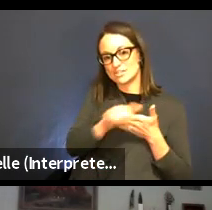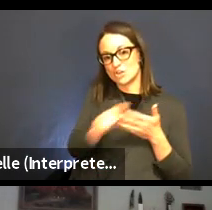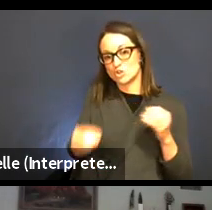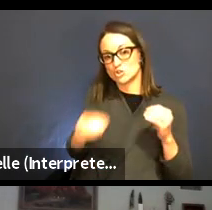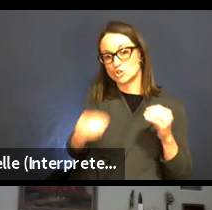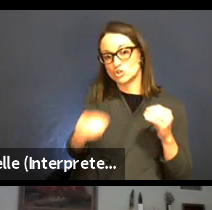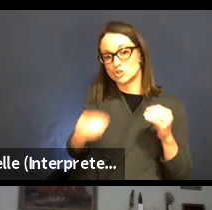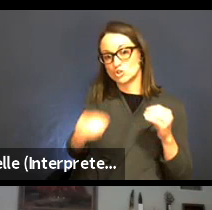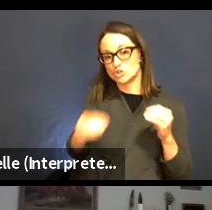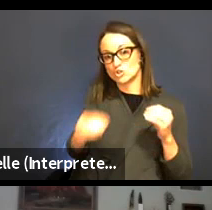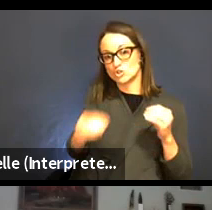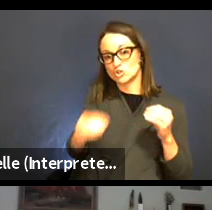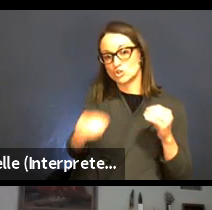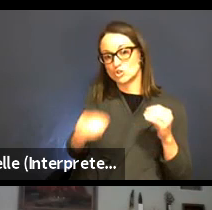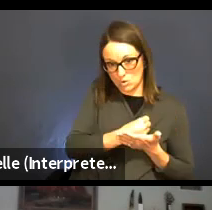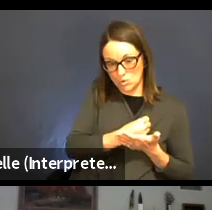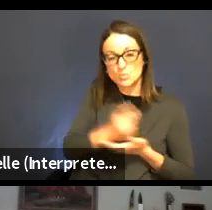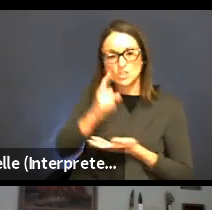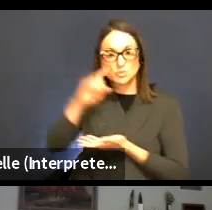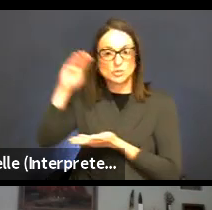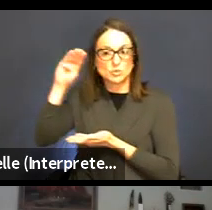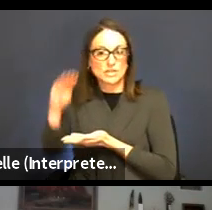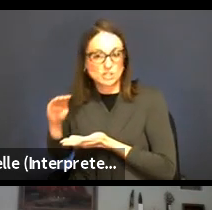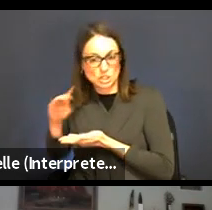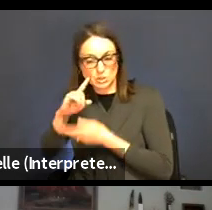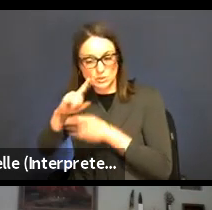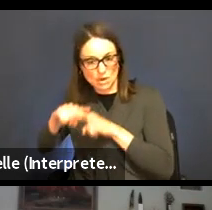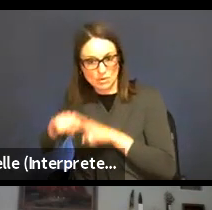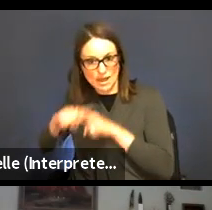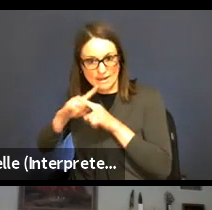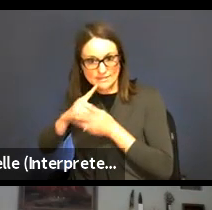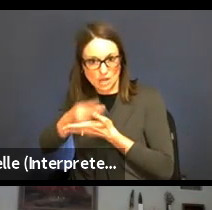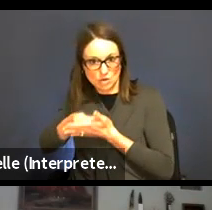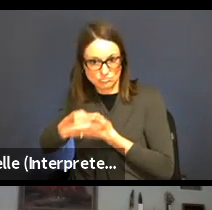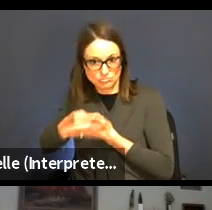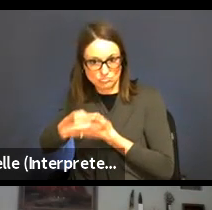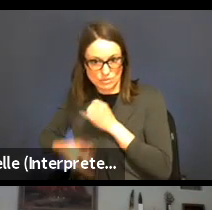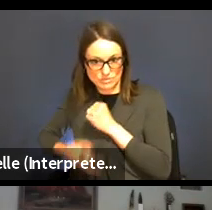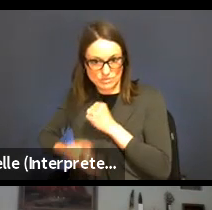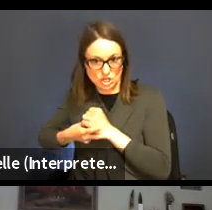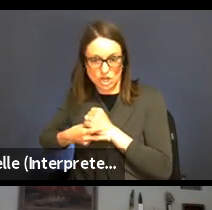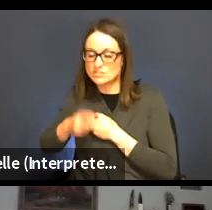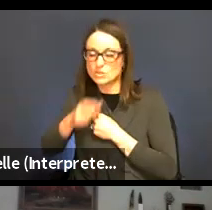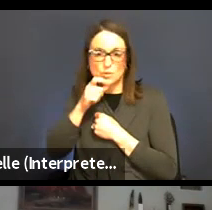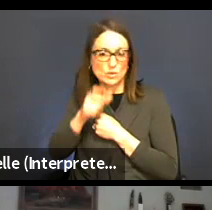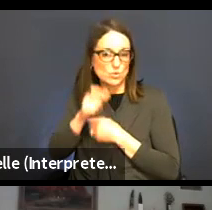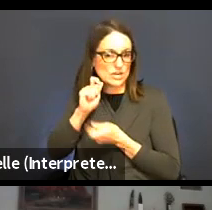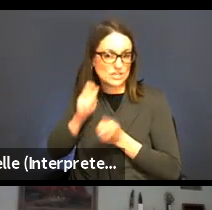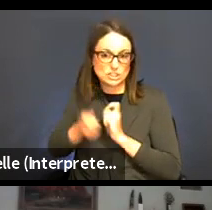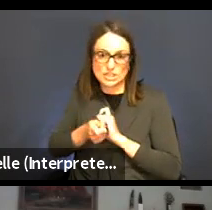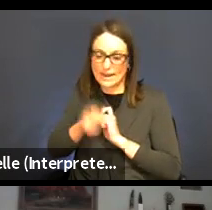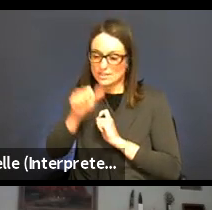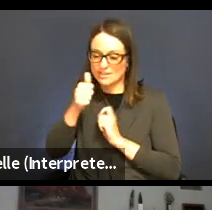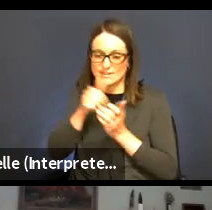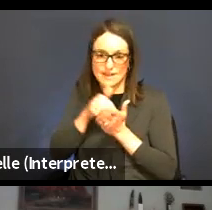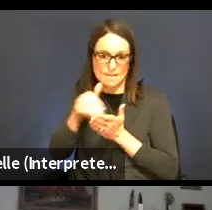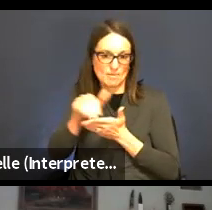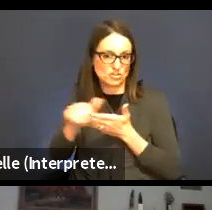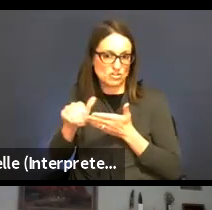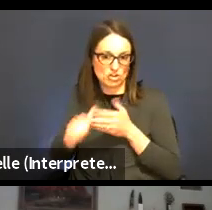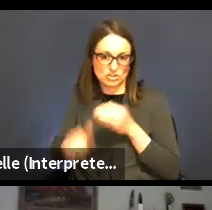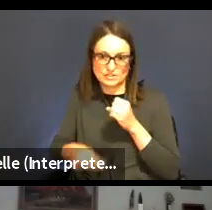reduce our reliance on reserves. We would not change our $10 million savings target, but it would help